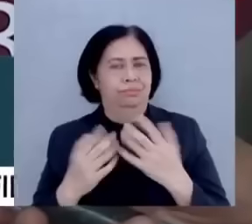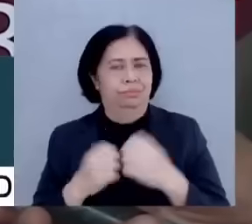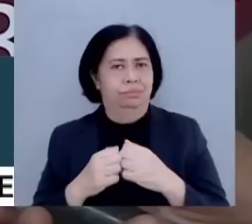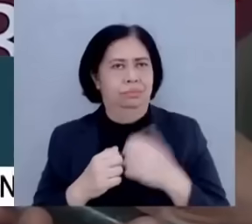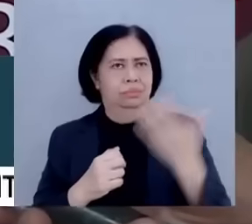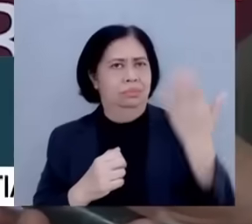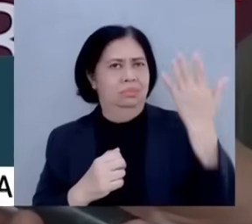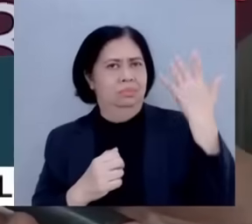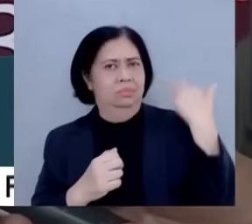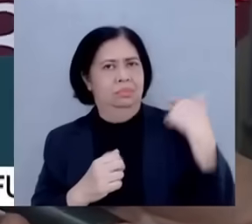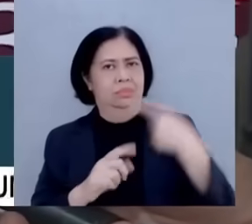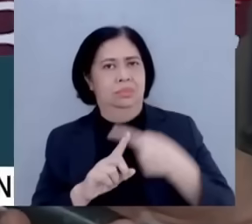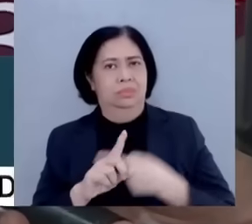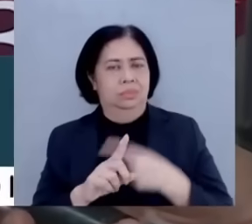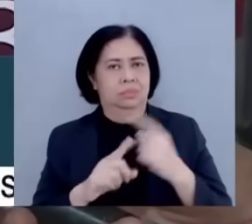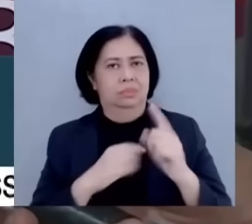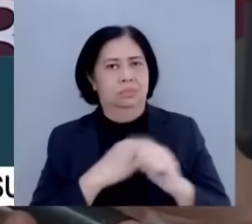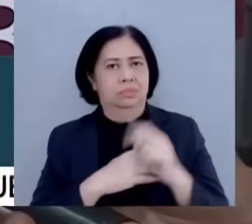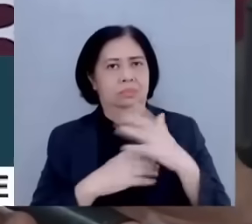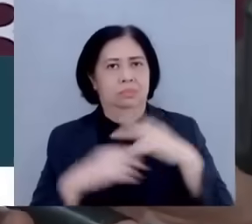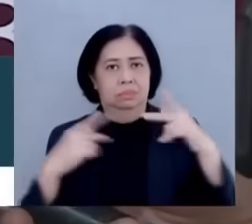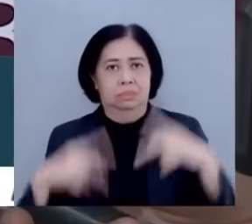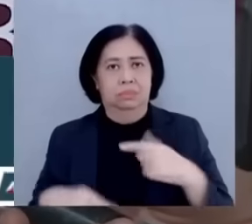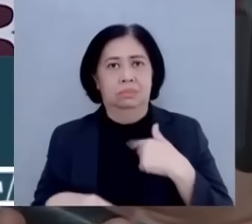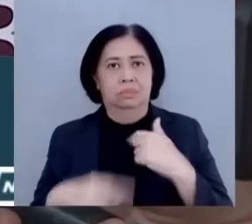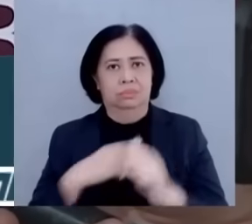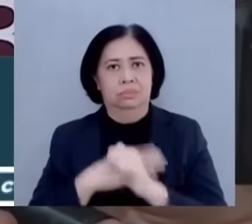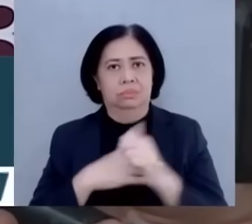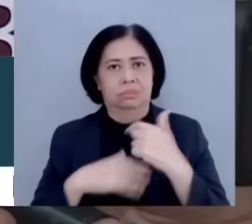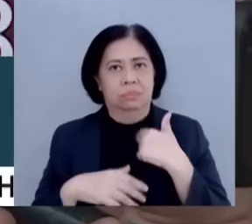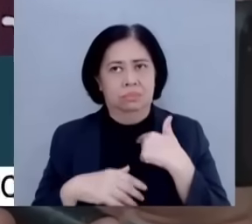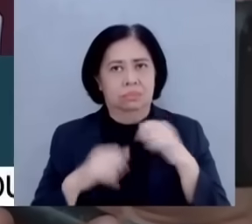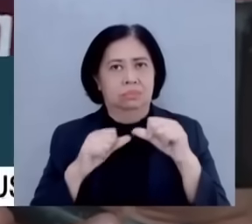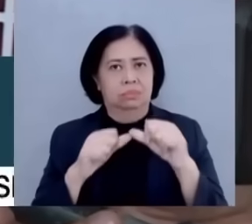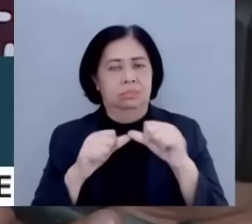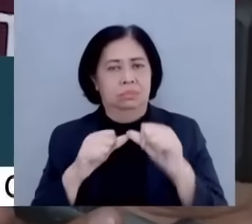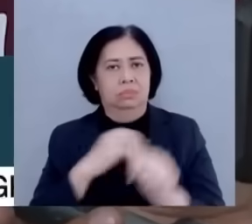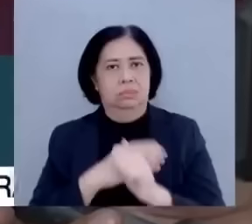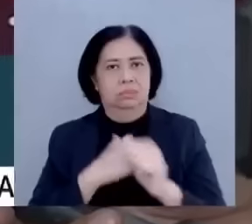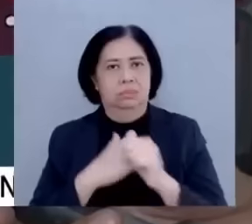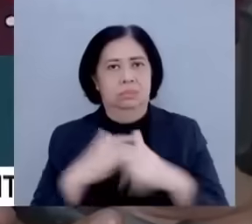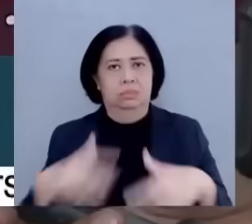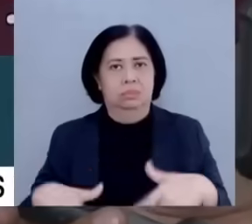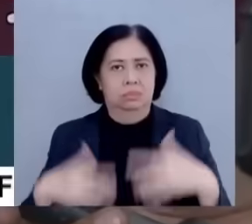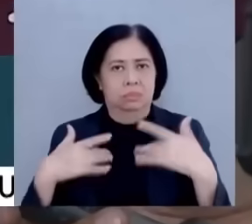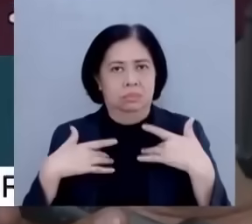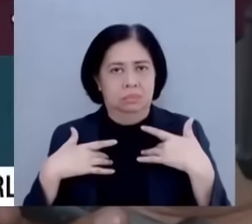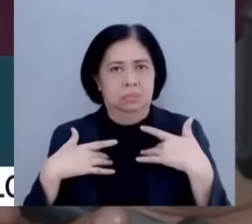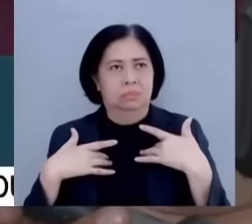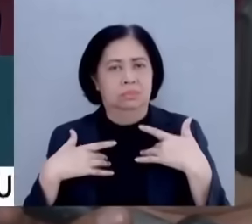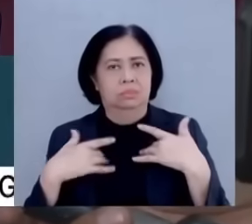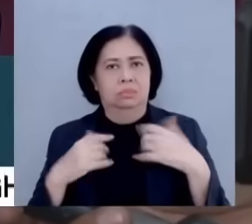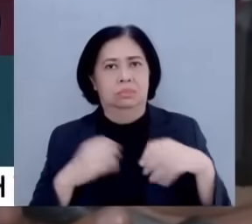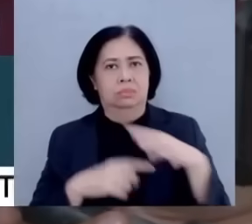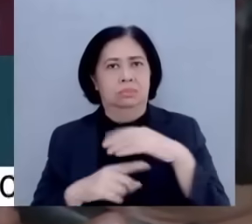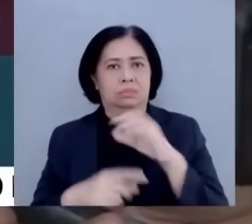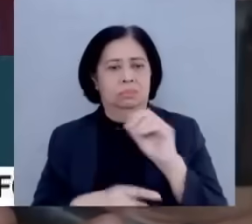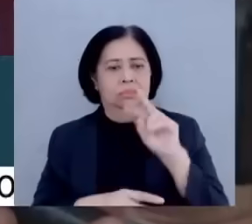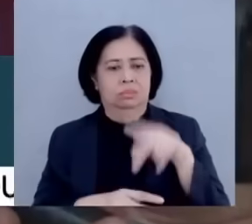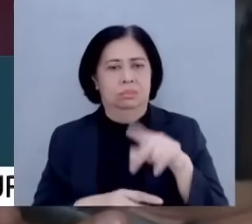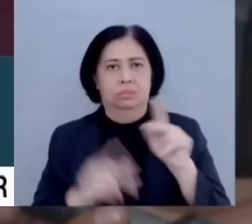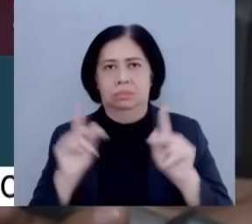months threats to my person and the continuing threats to the lives of OVP